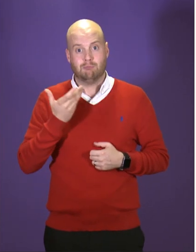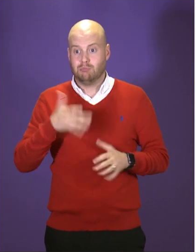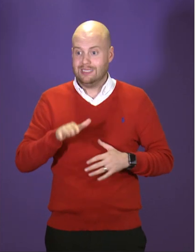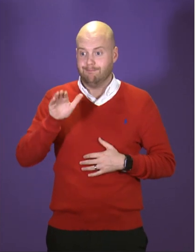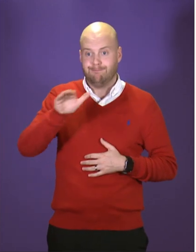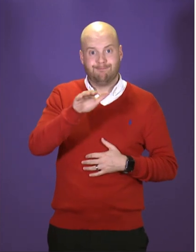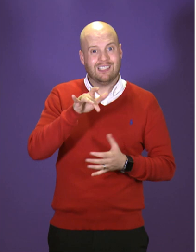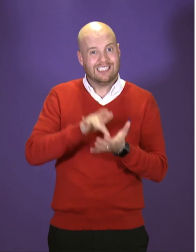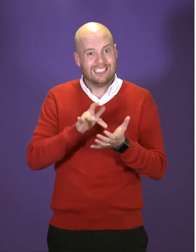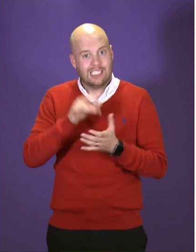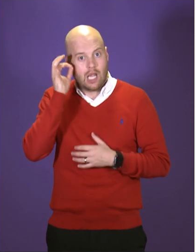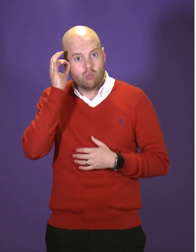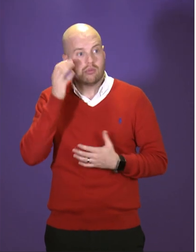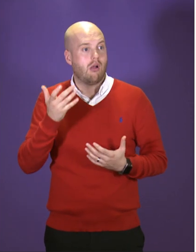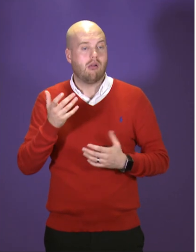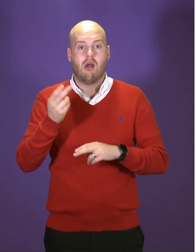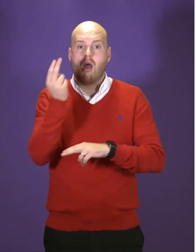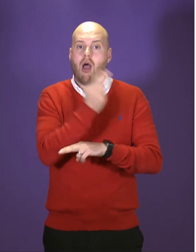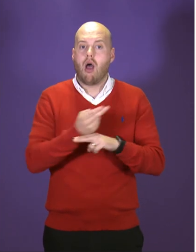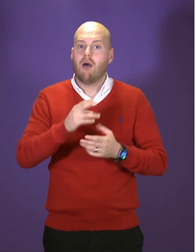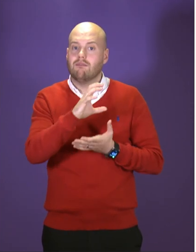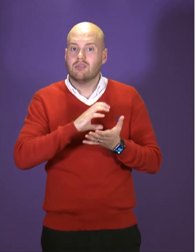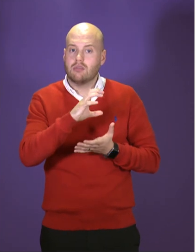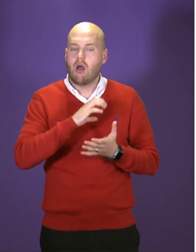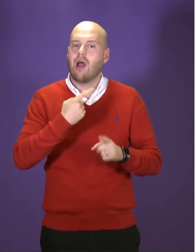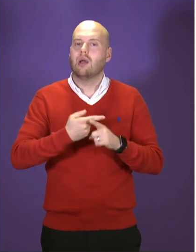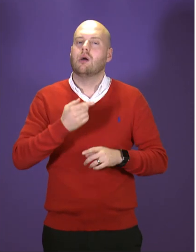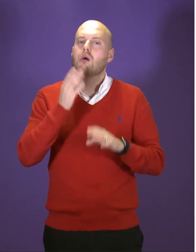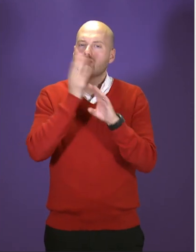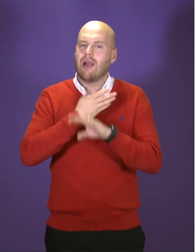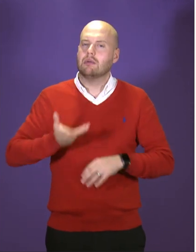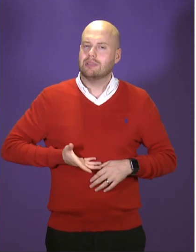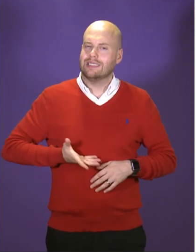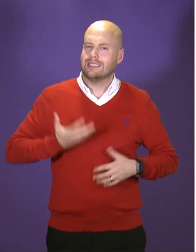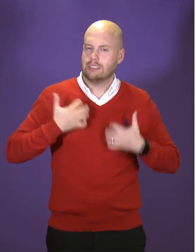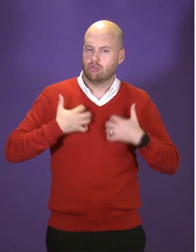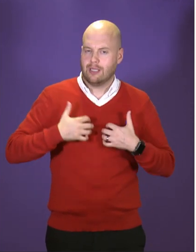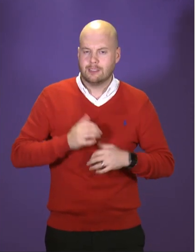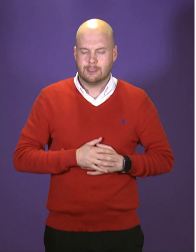arts funders, and private business interests, rather as we heard with the High Line.